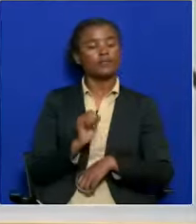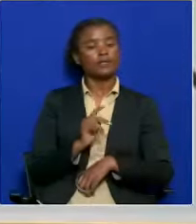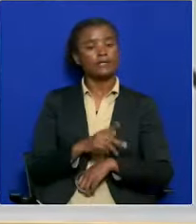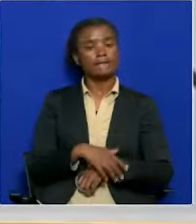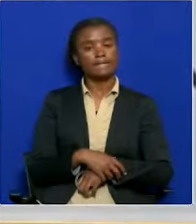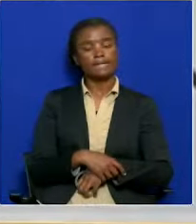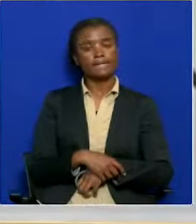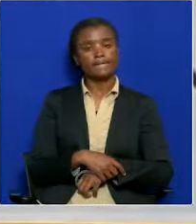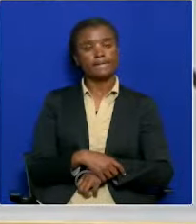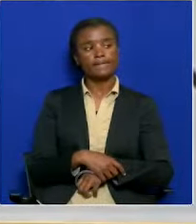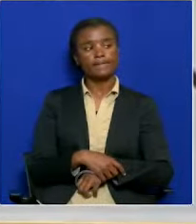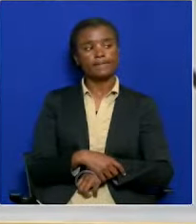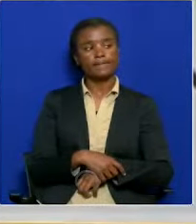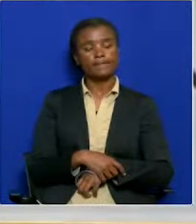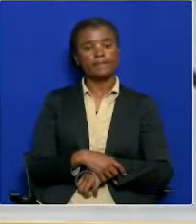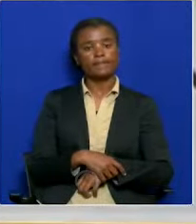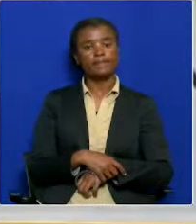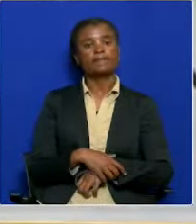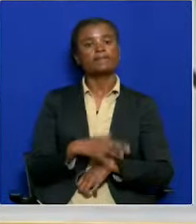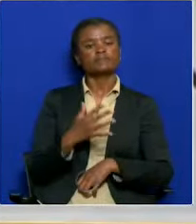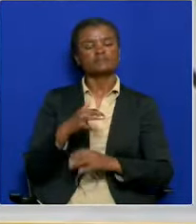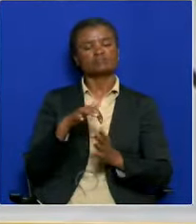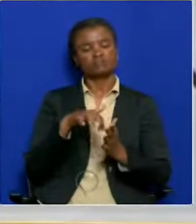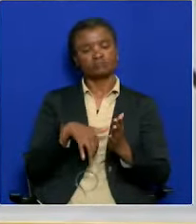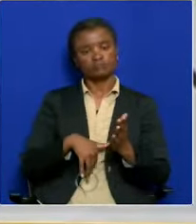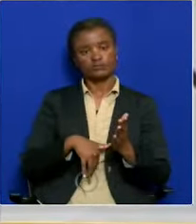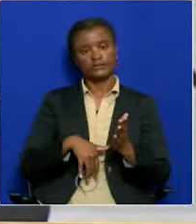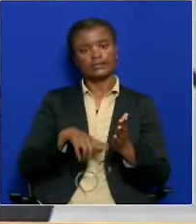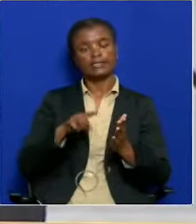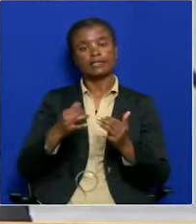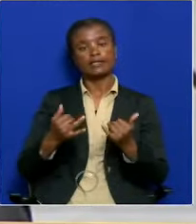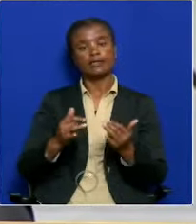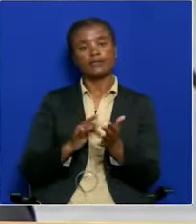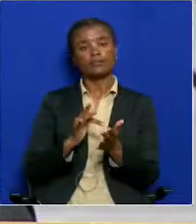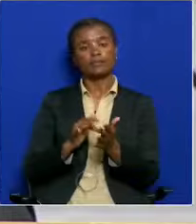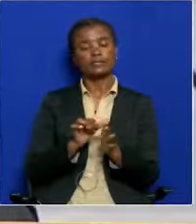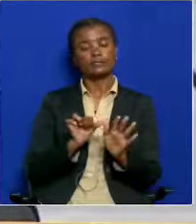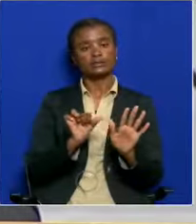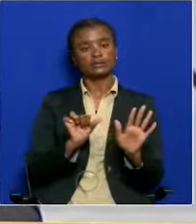Then we'll keep going. If you go to page 67.